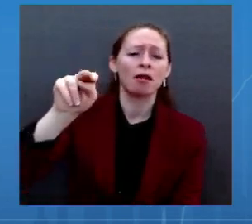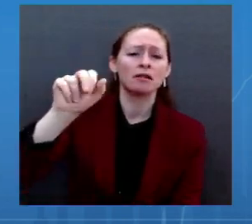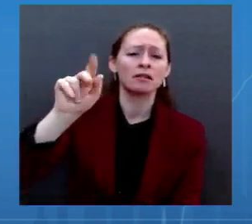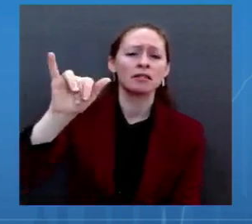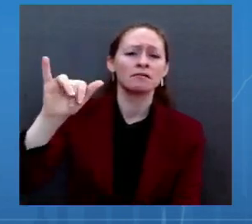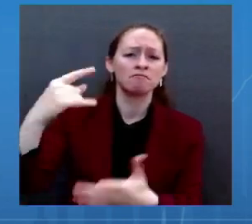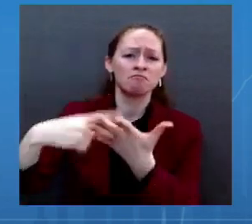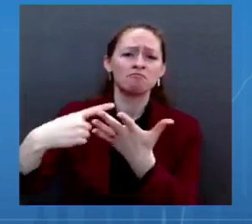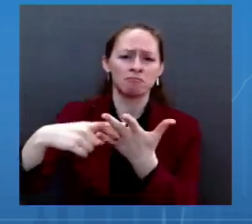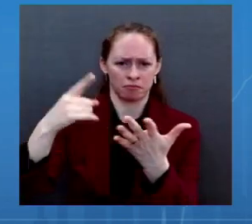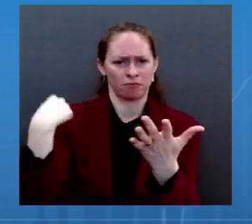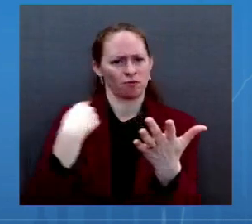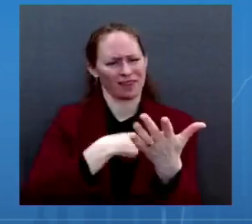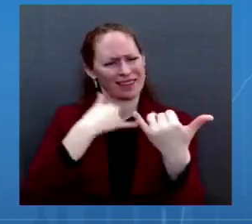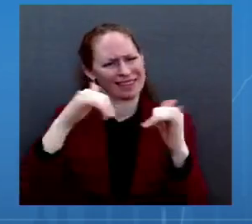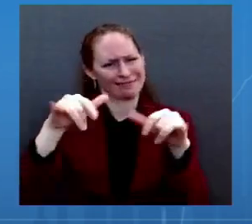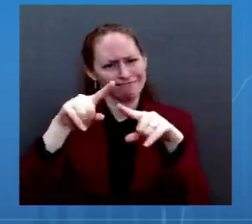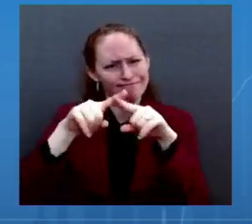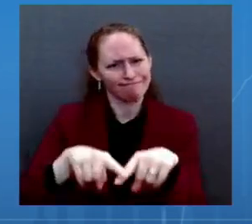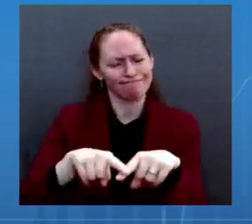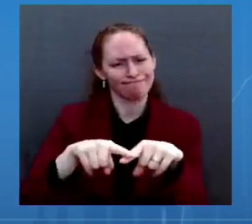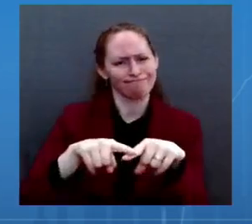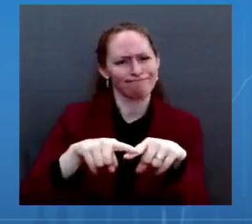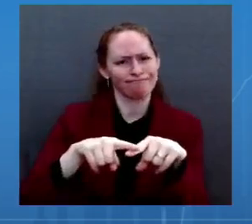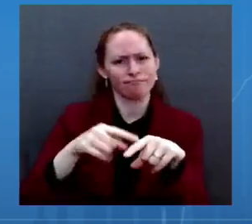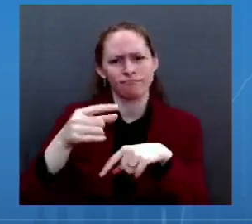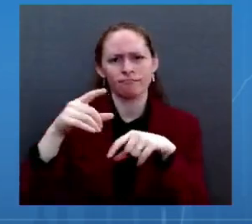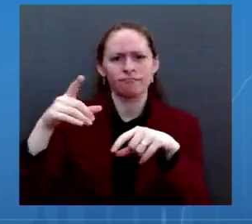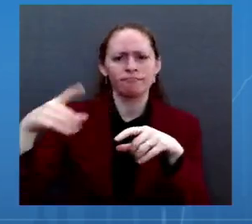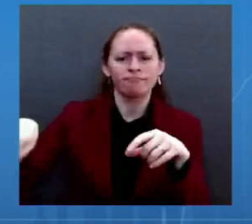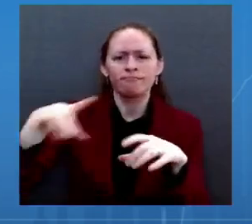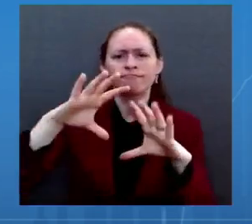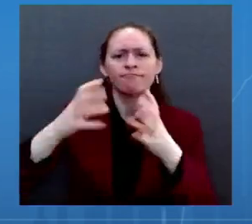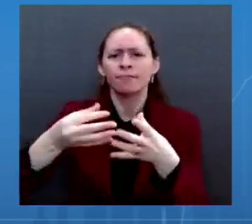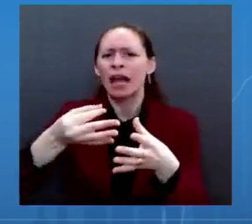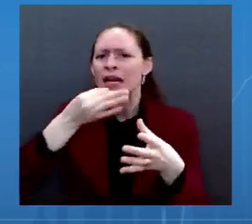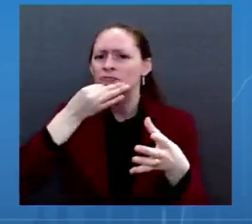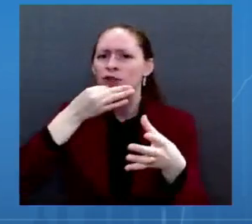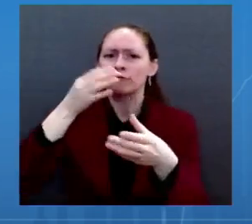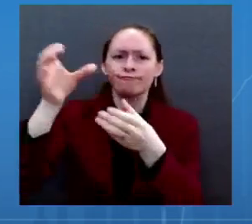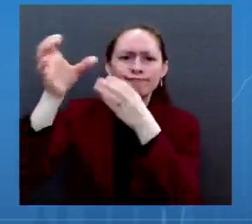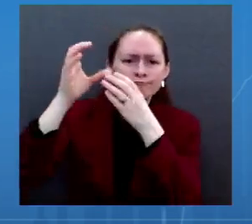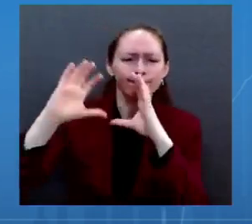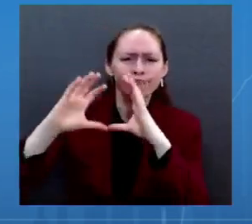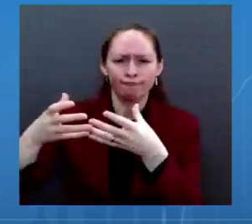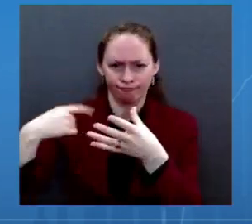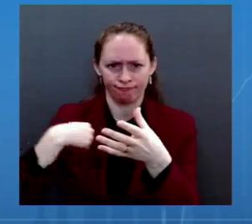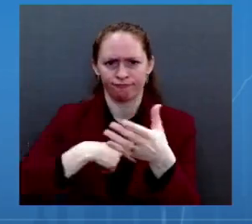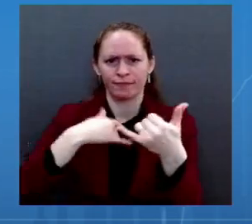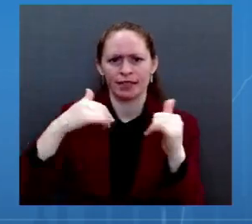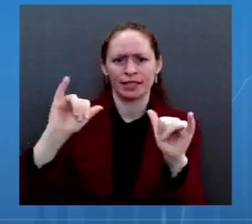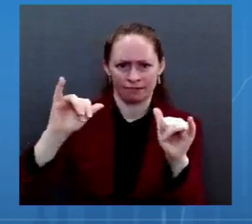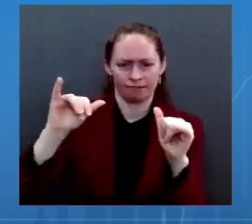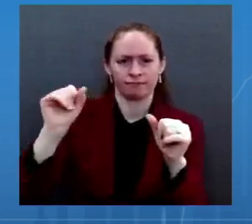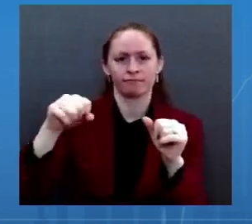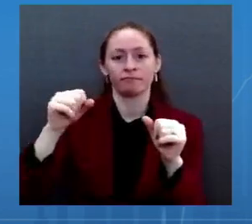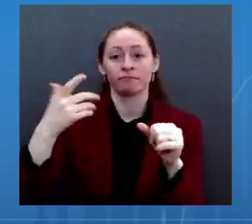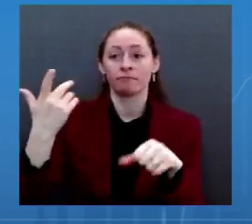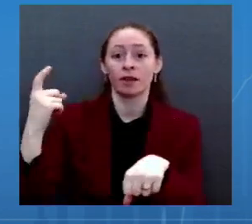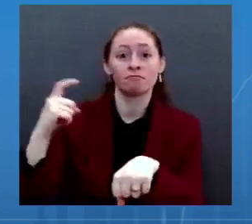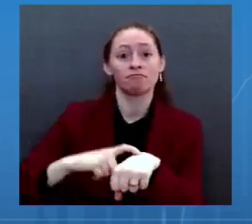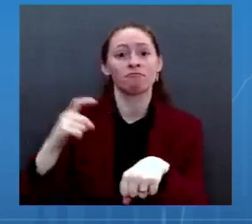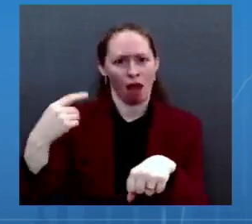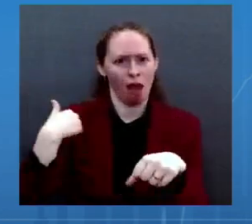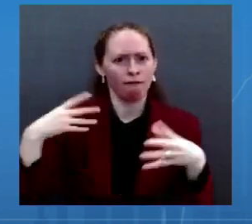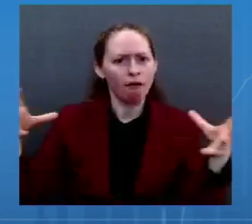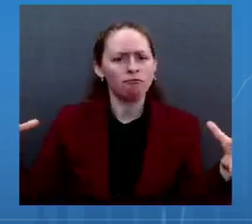on a regular basis and formally convenes them, as you know, regularly. Dr. Wolinski, do you want to talk about the CDC experience with